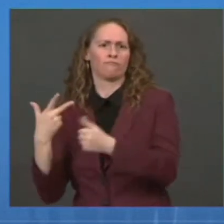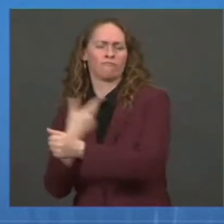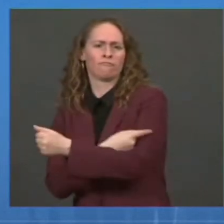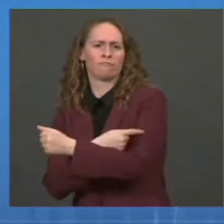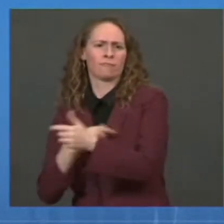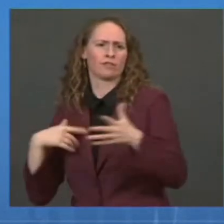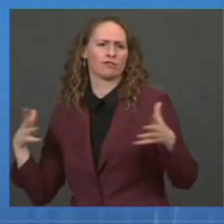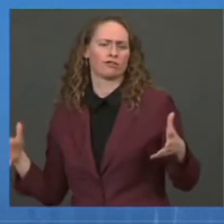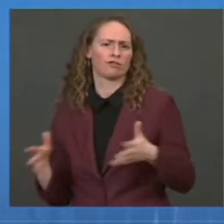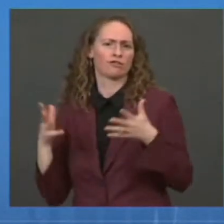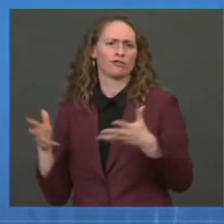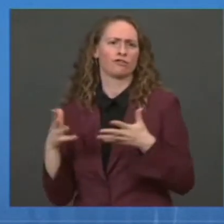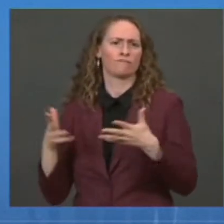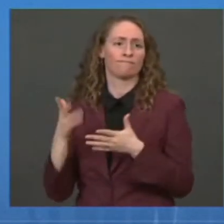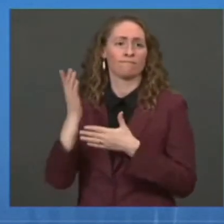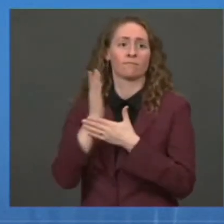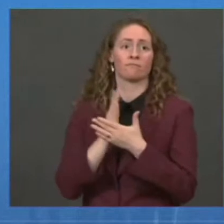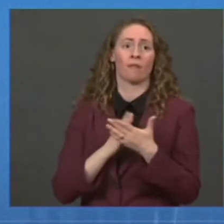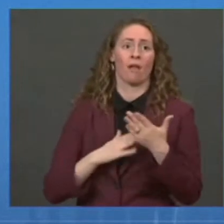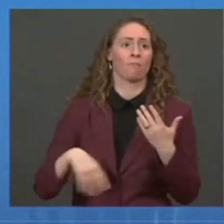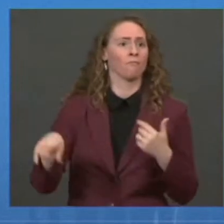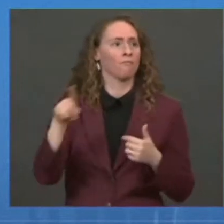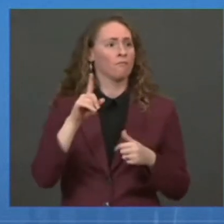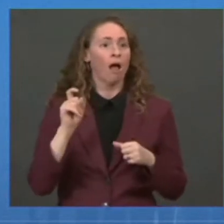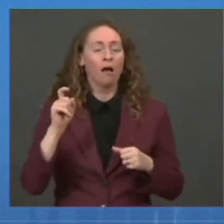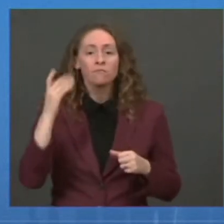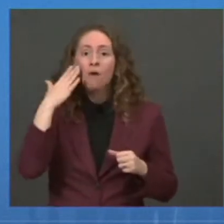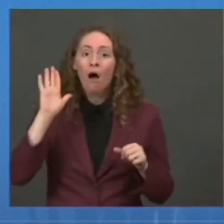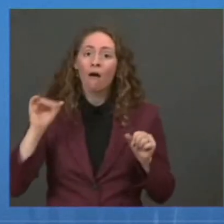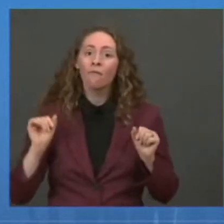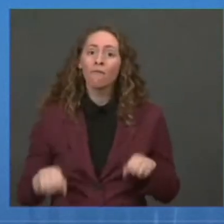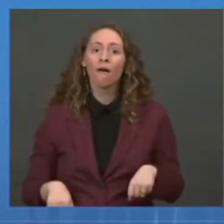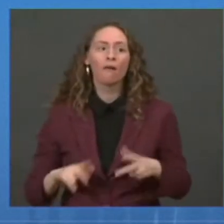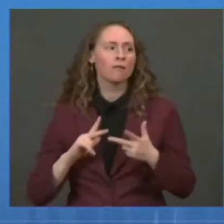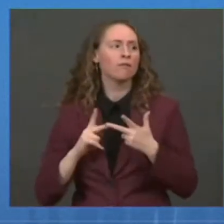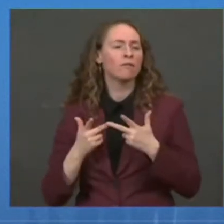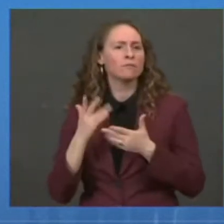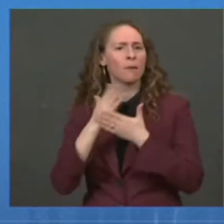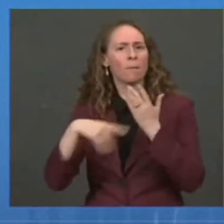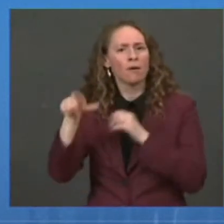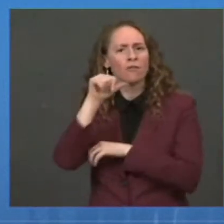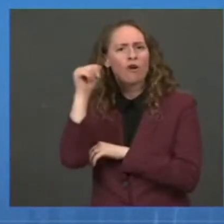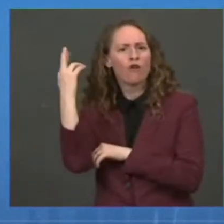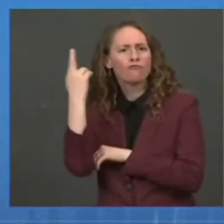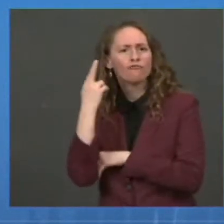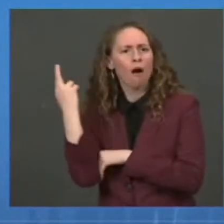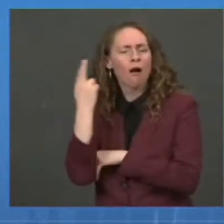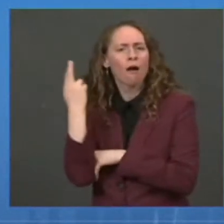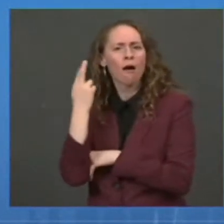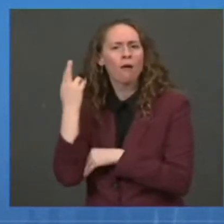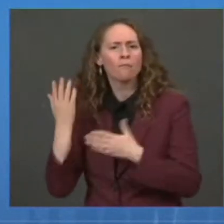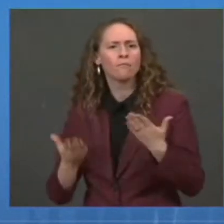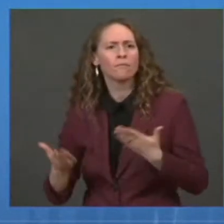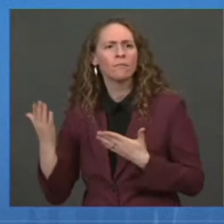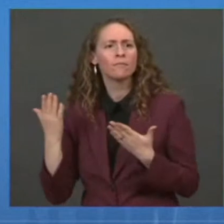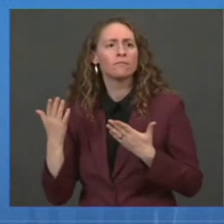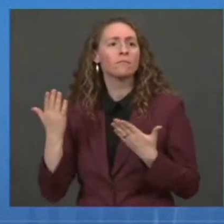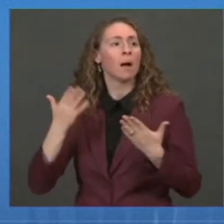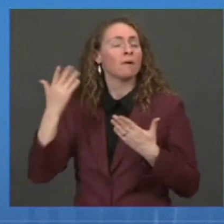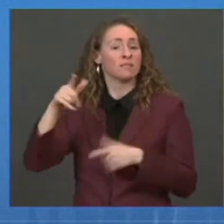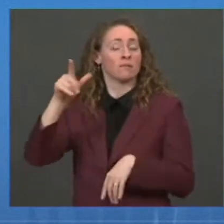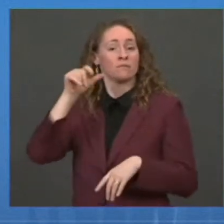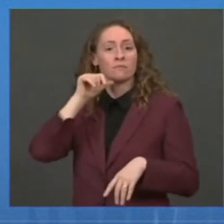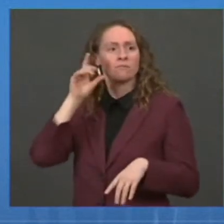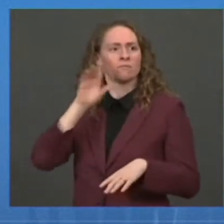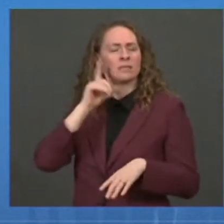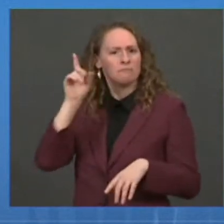eligible. Number 2, there are seniors who may not realize the benefit of the boosters. Number 3, there are also just people working 2 or 3 jobs who haven't had